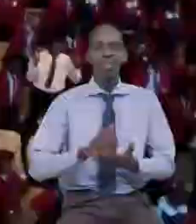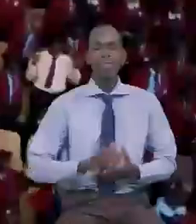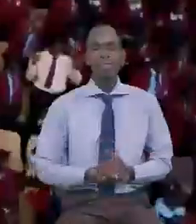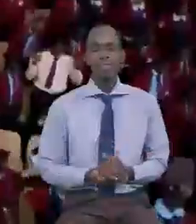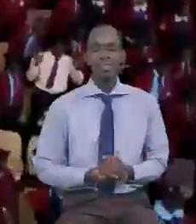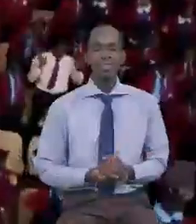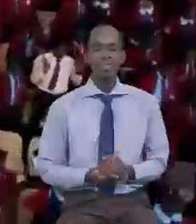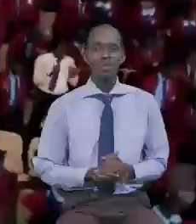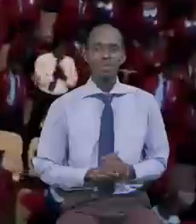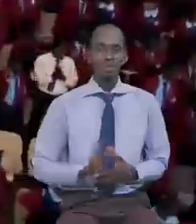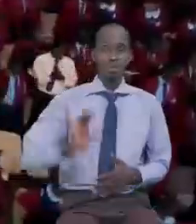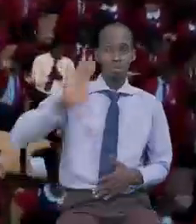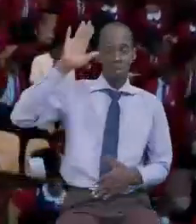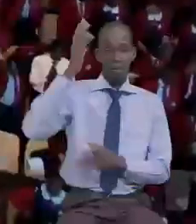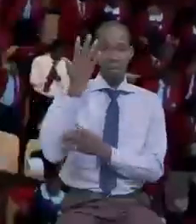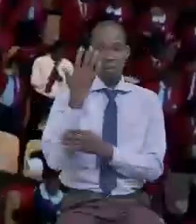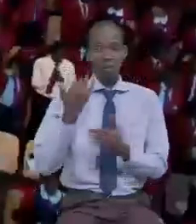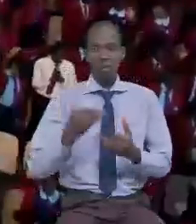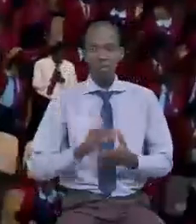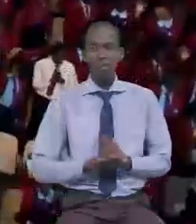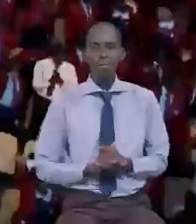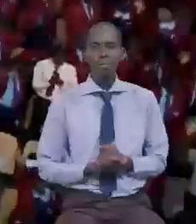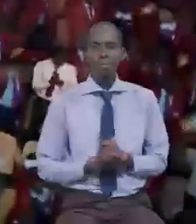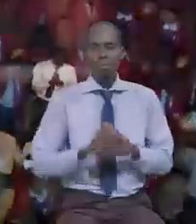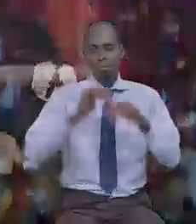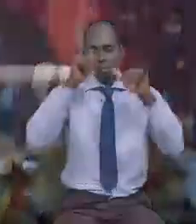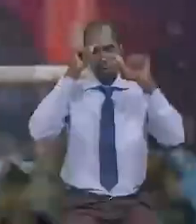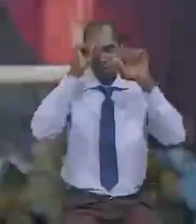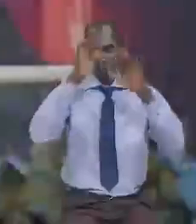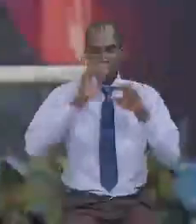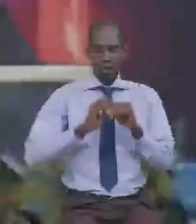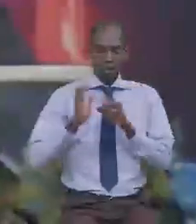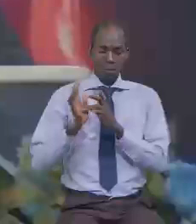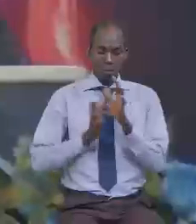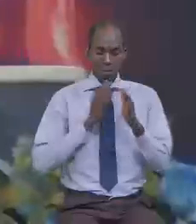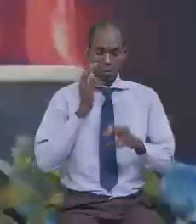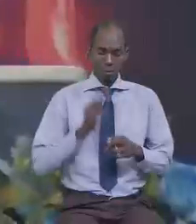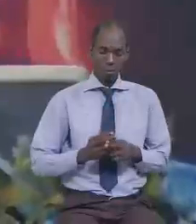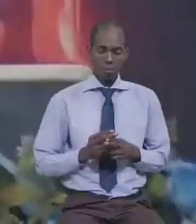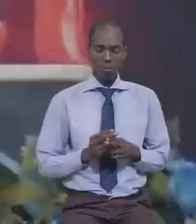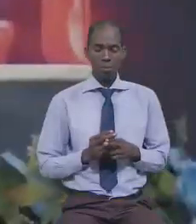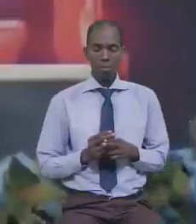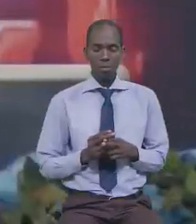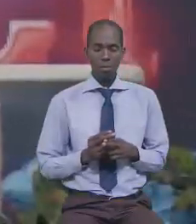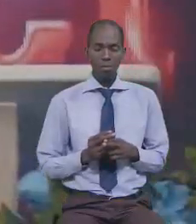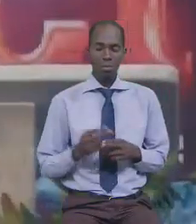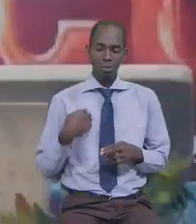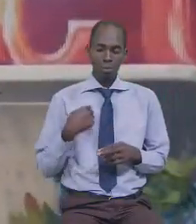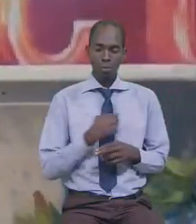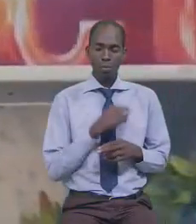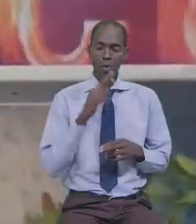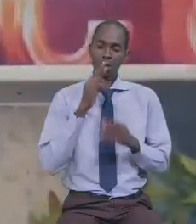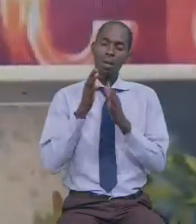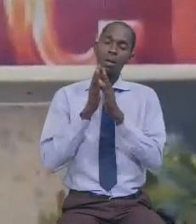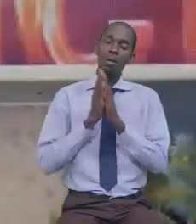Raise up that hand. Father, in Jesus' name, we're asking, Lord,